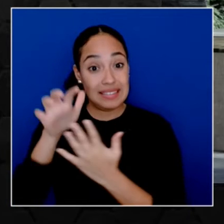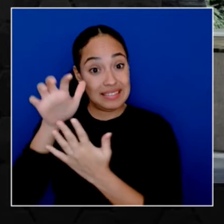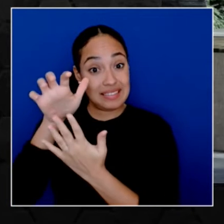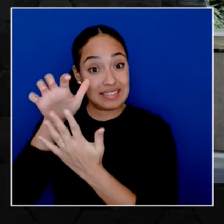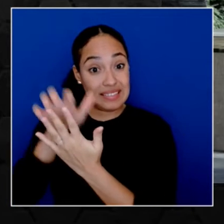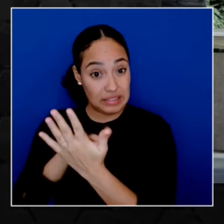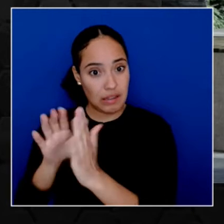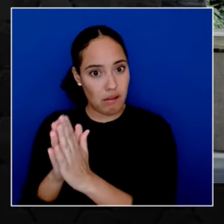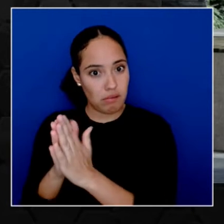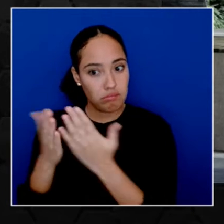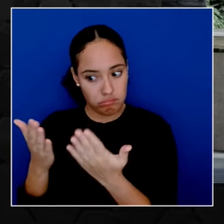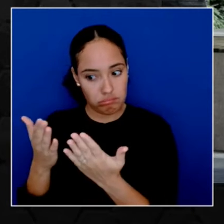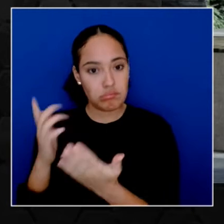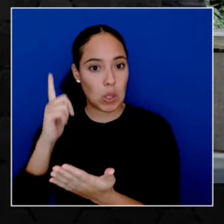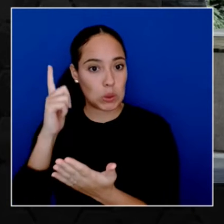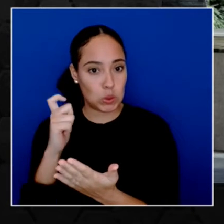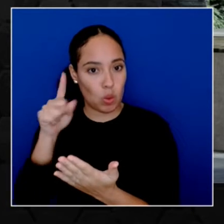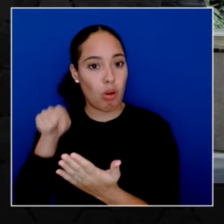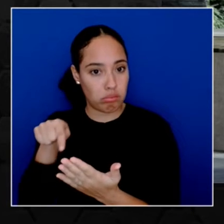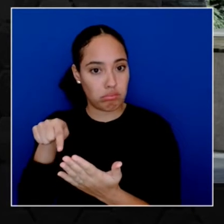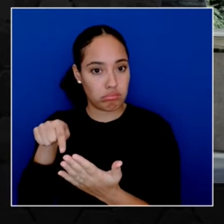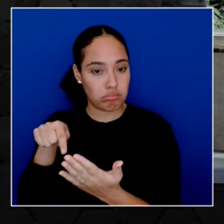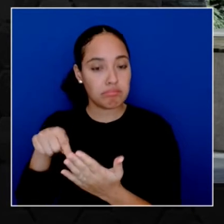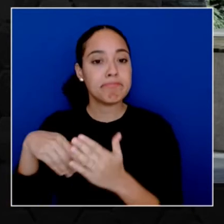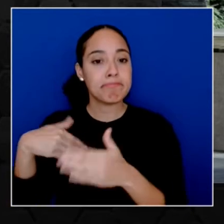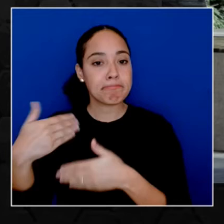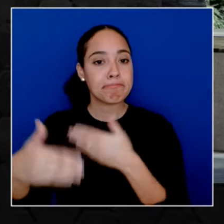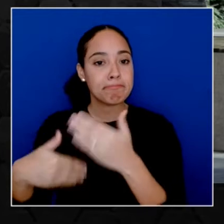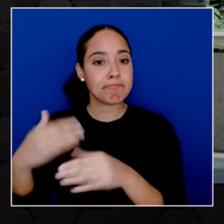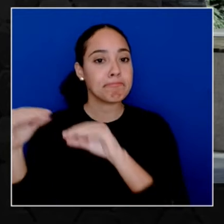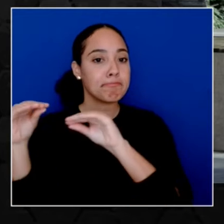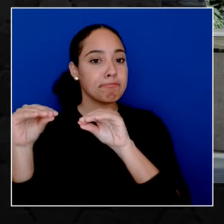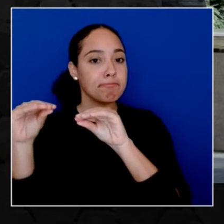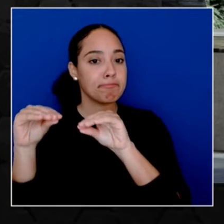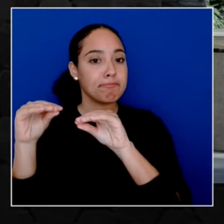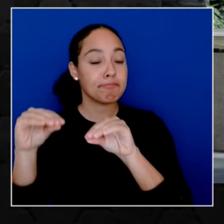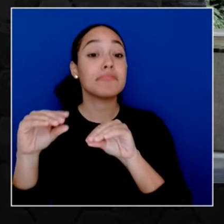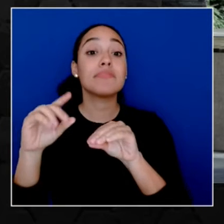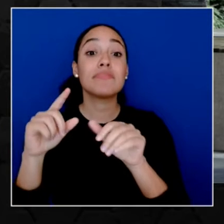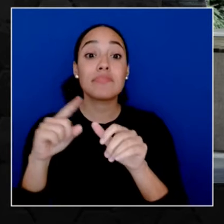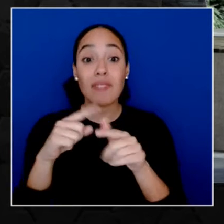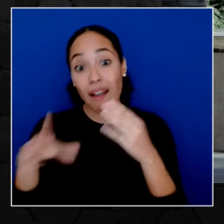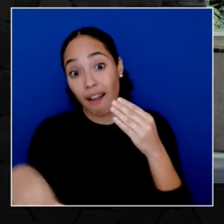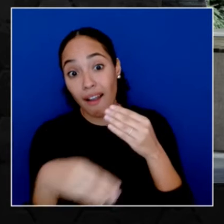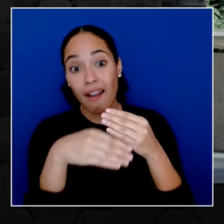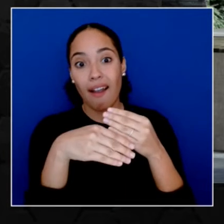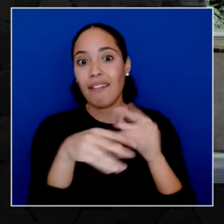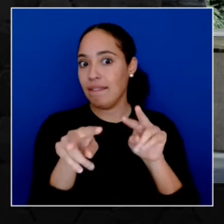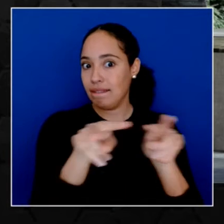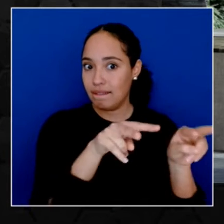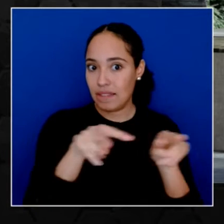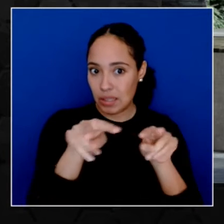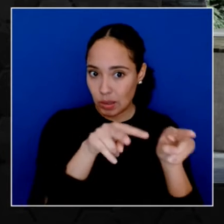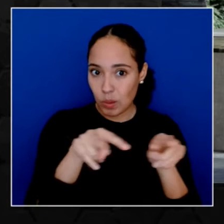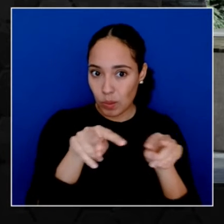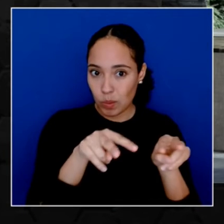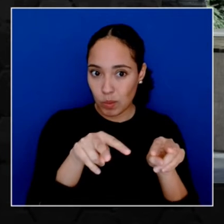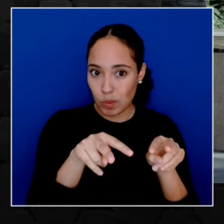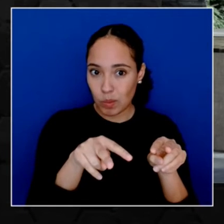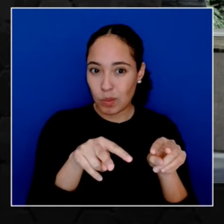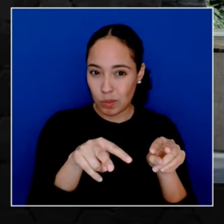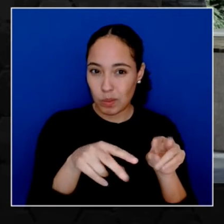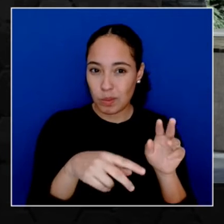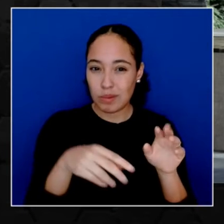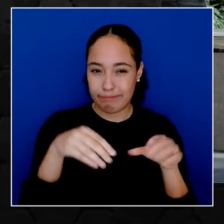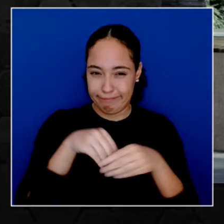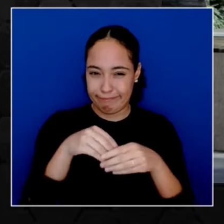learning or teaching, and then signpost a student to have some more videos. Perhaps I show them some short videos in the class, but